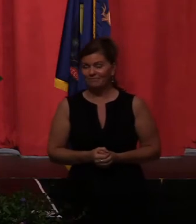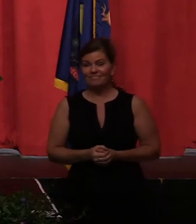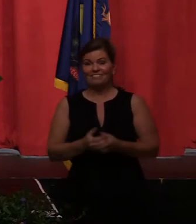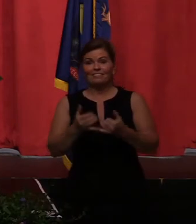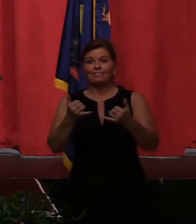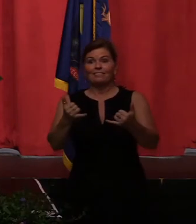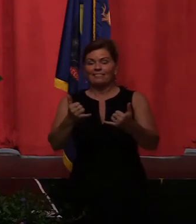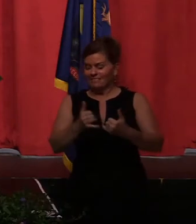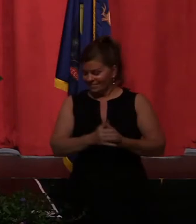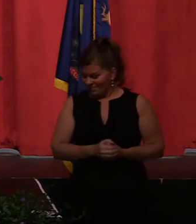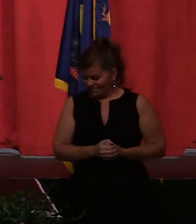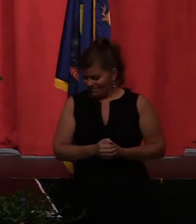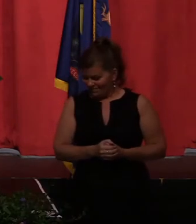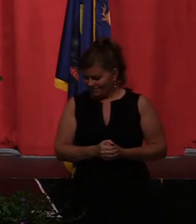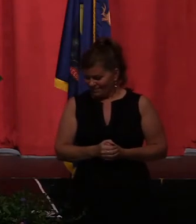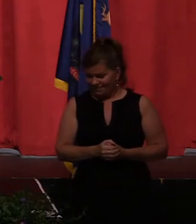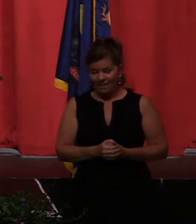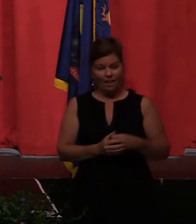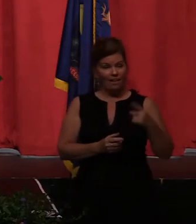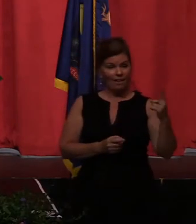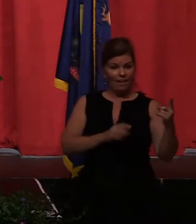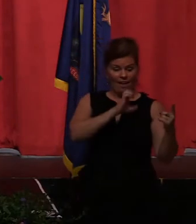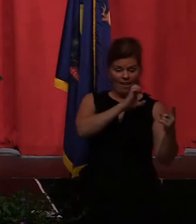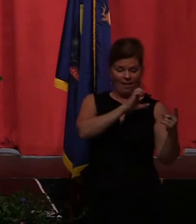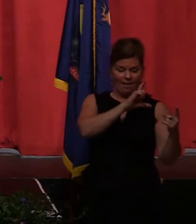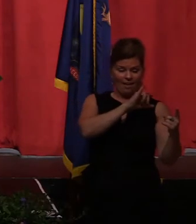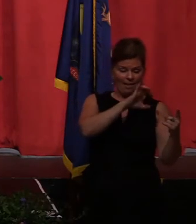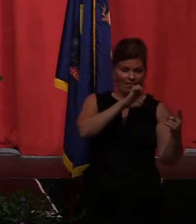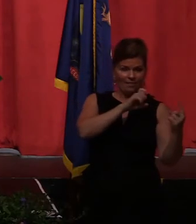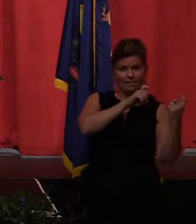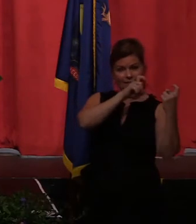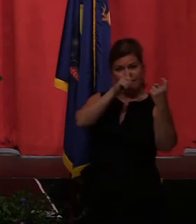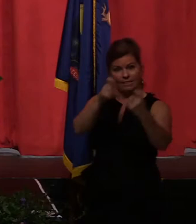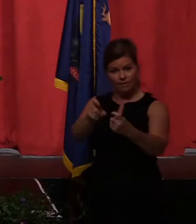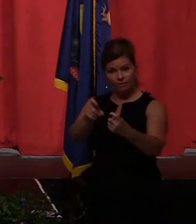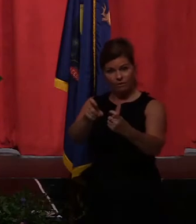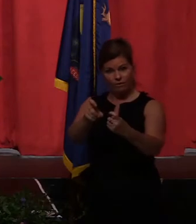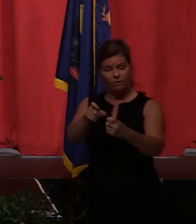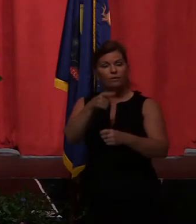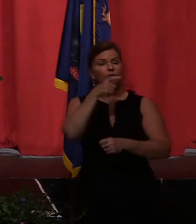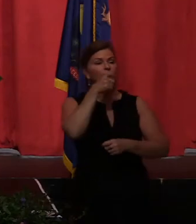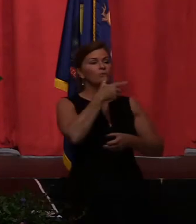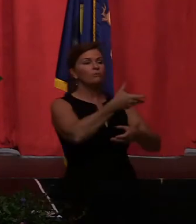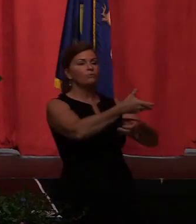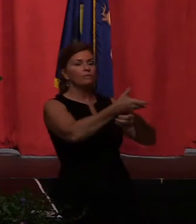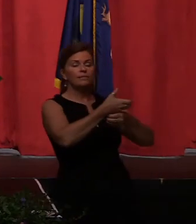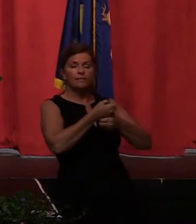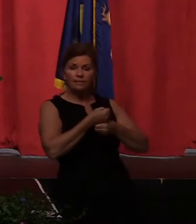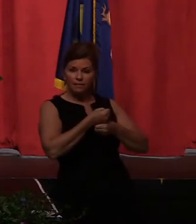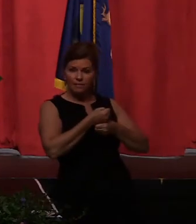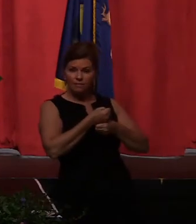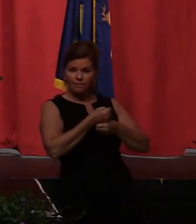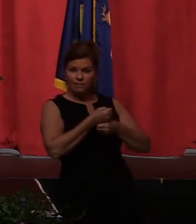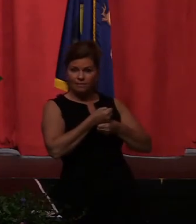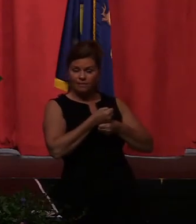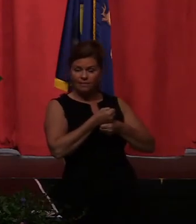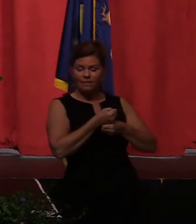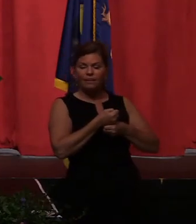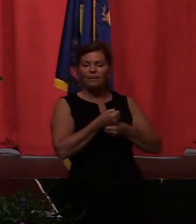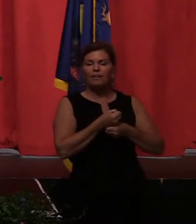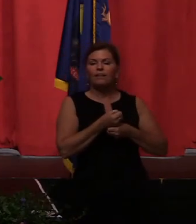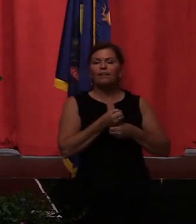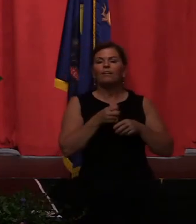Now, there's a giver, and there's a recipient. The recipient who,